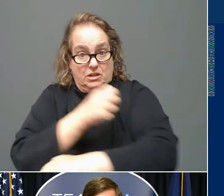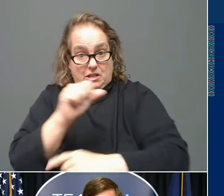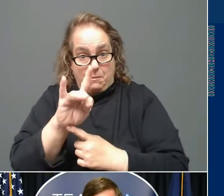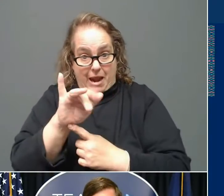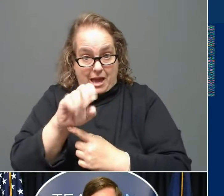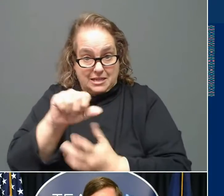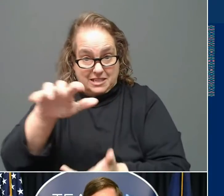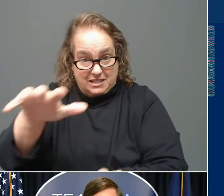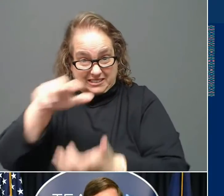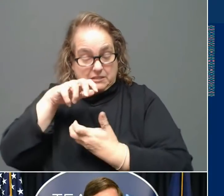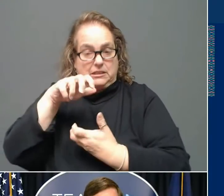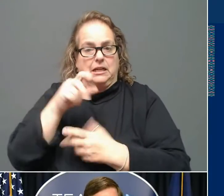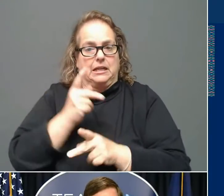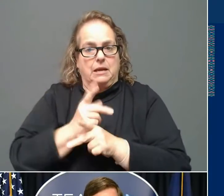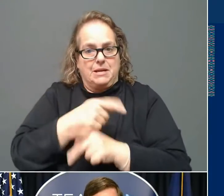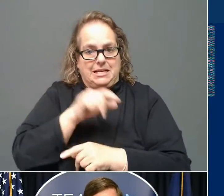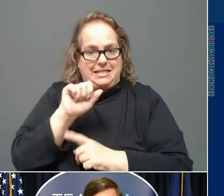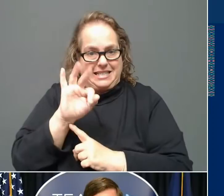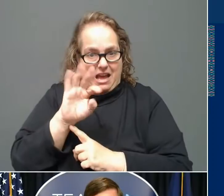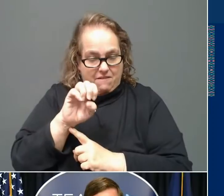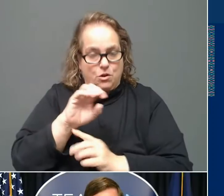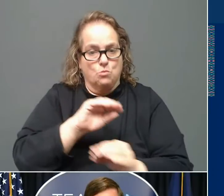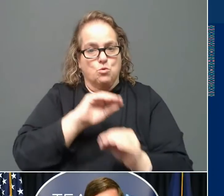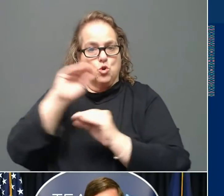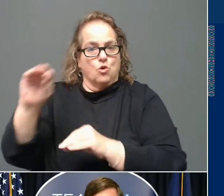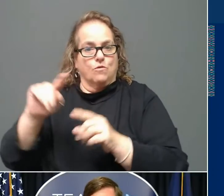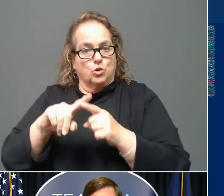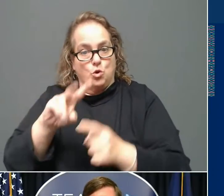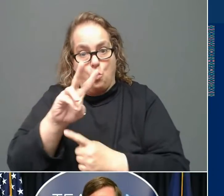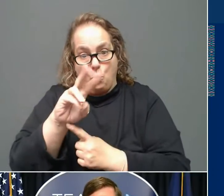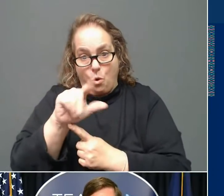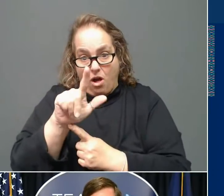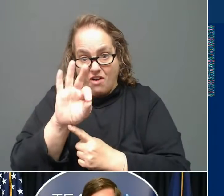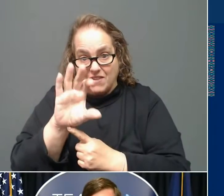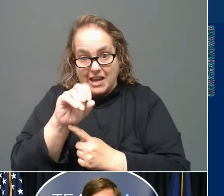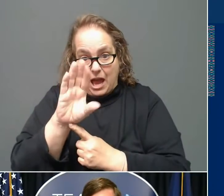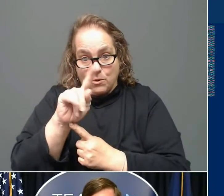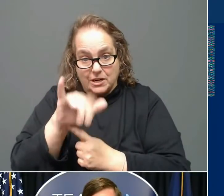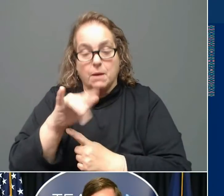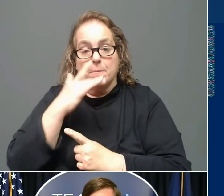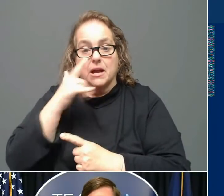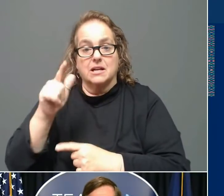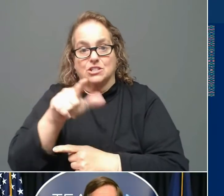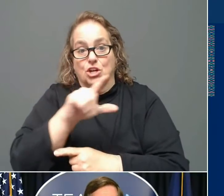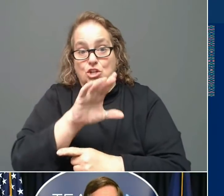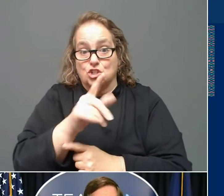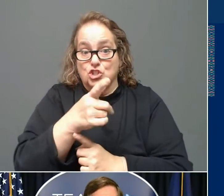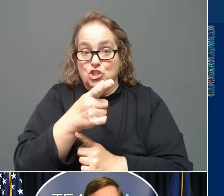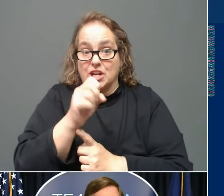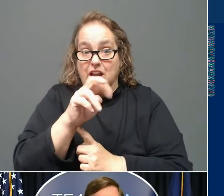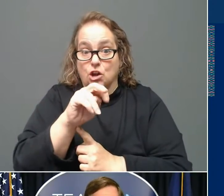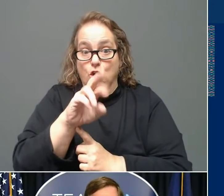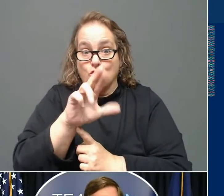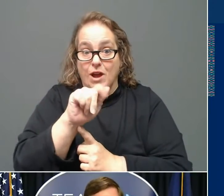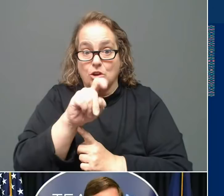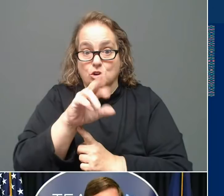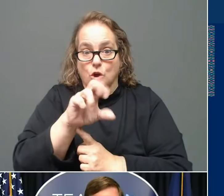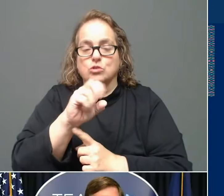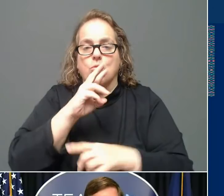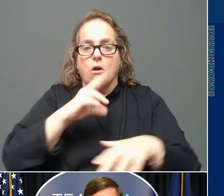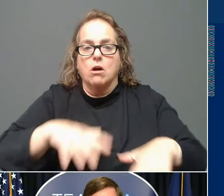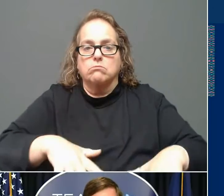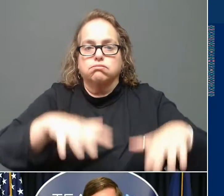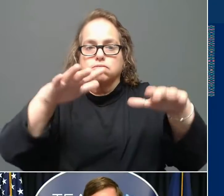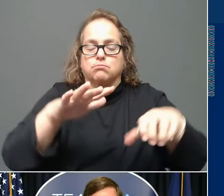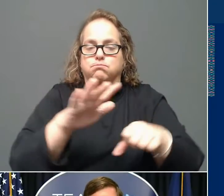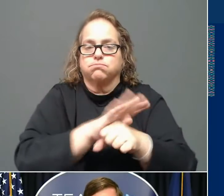safe. They moved this to Wolfe County because the generators were taking on water. Listen, these folks lost a number of vehicles